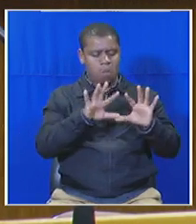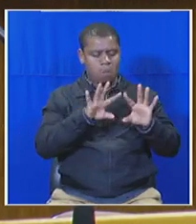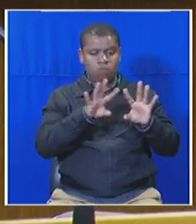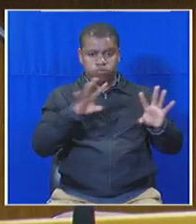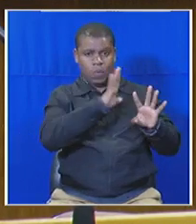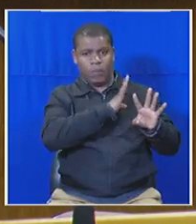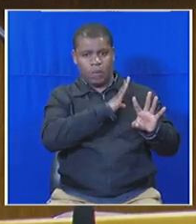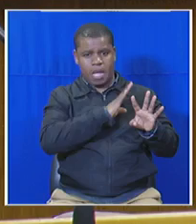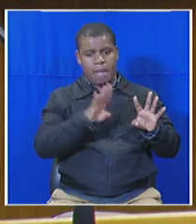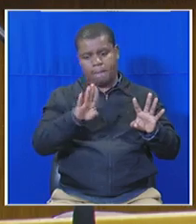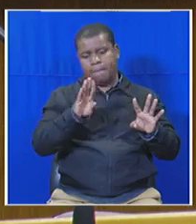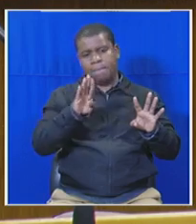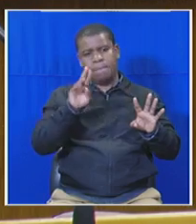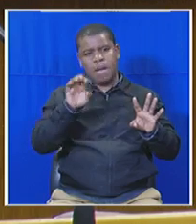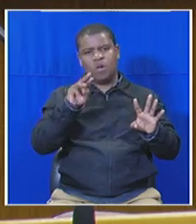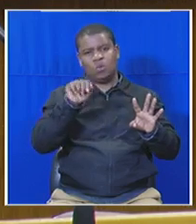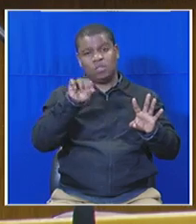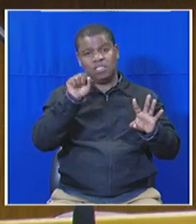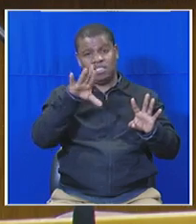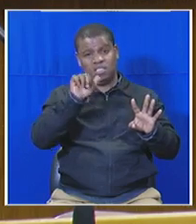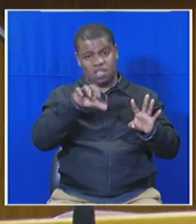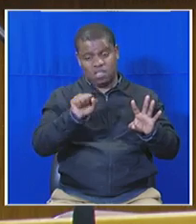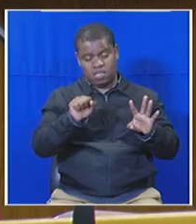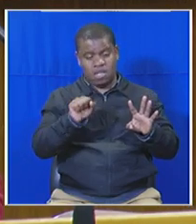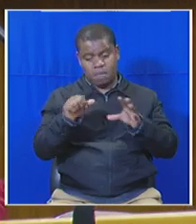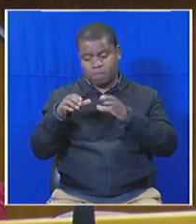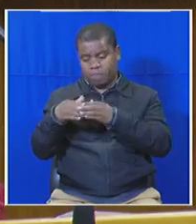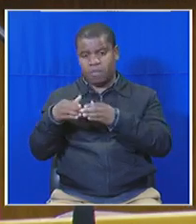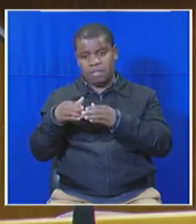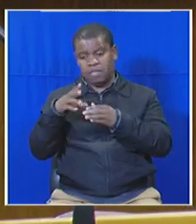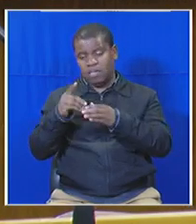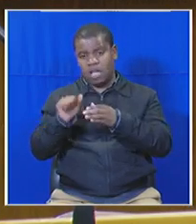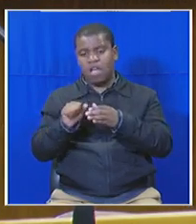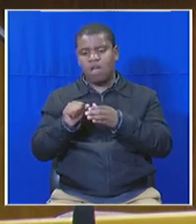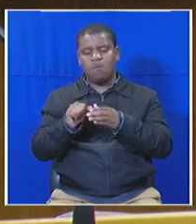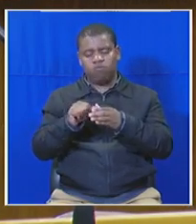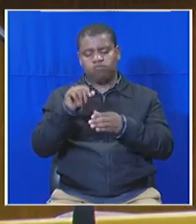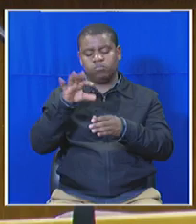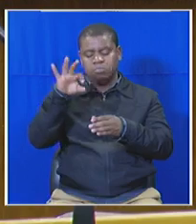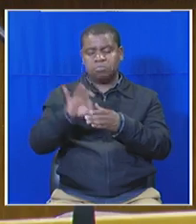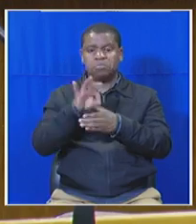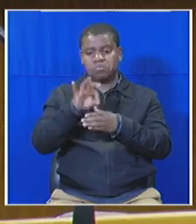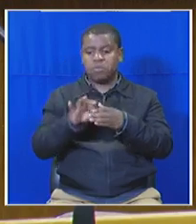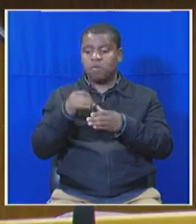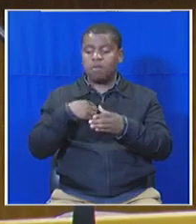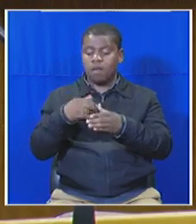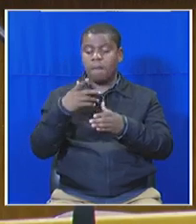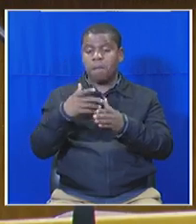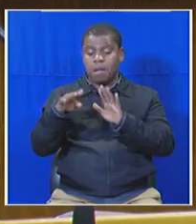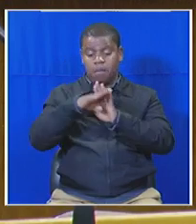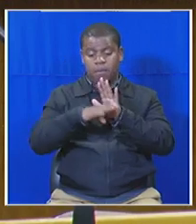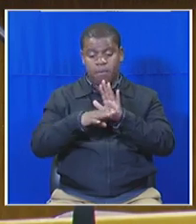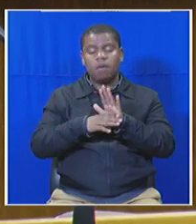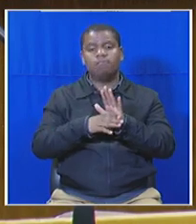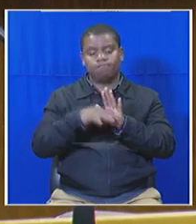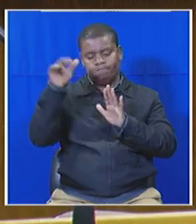phofu ukuba bavotele Honorable members. wokuvumela ii-bouncers zixhaphaze amalungu e-EFF rhoqo xa